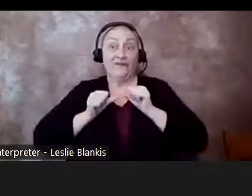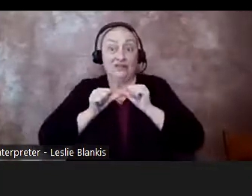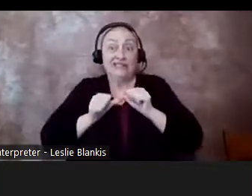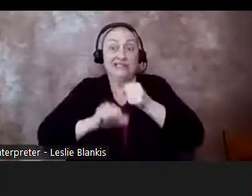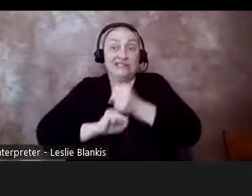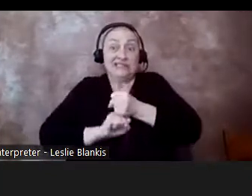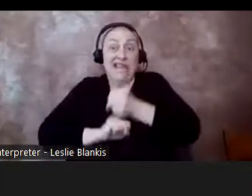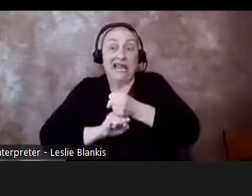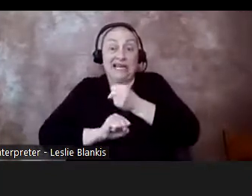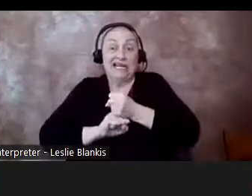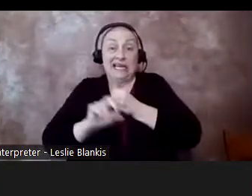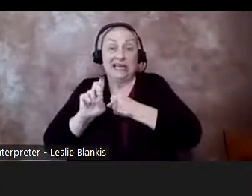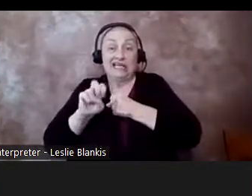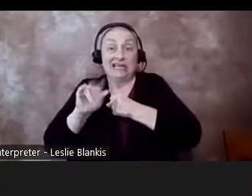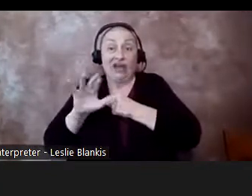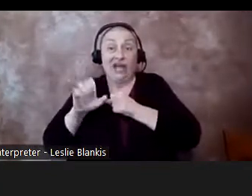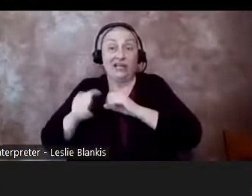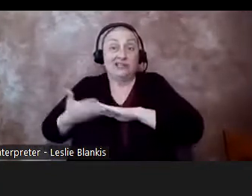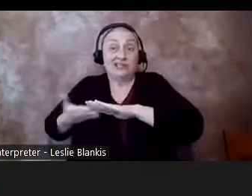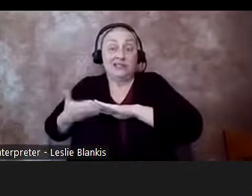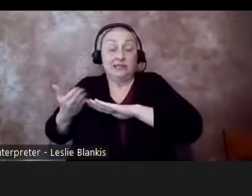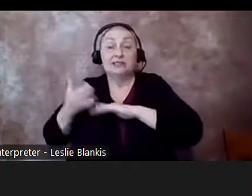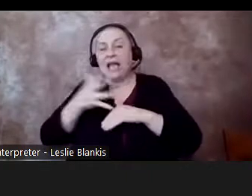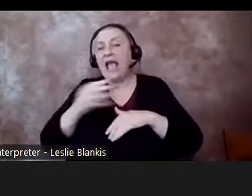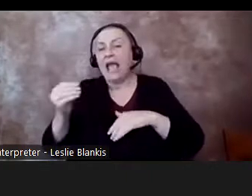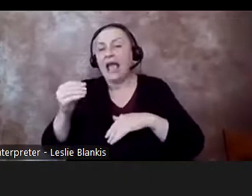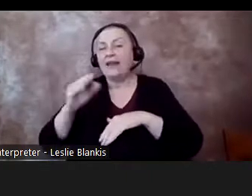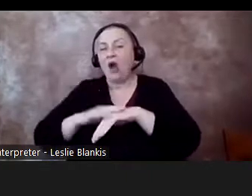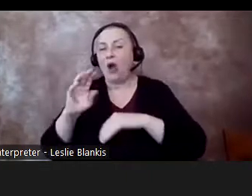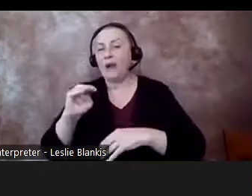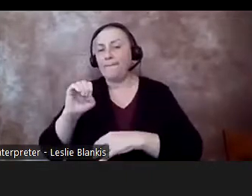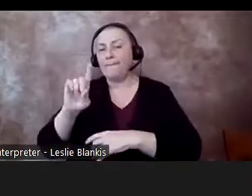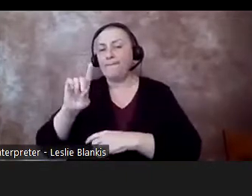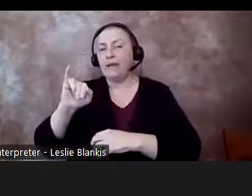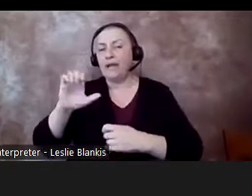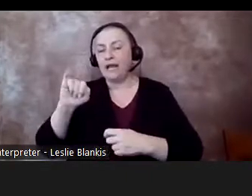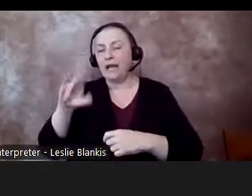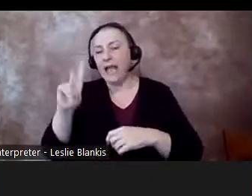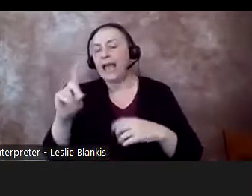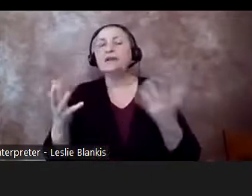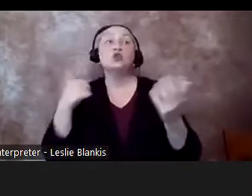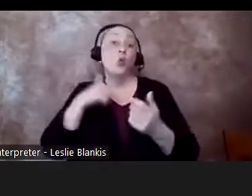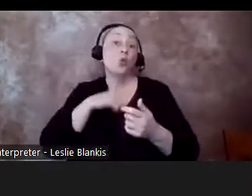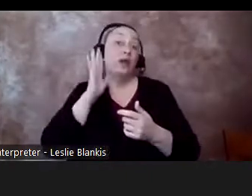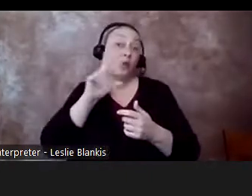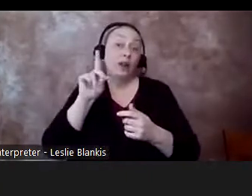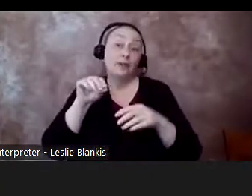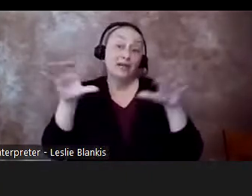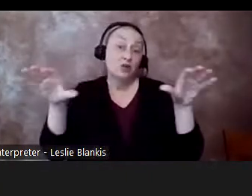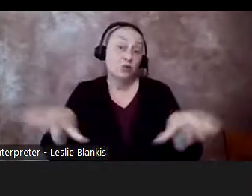and are on Medicaid. And so we will be doing trainings that are both